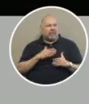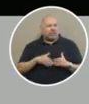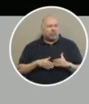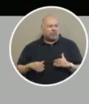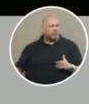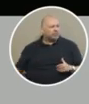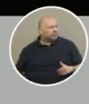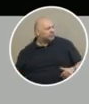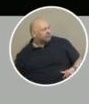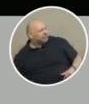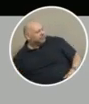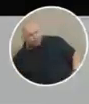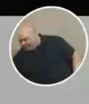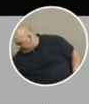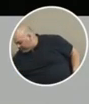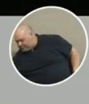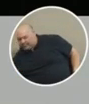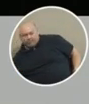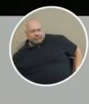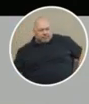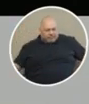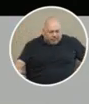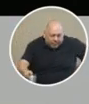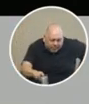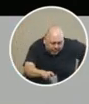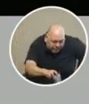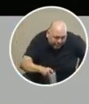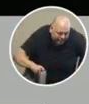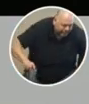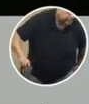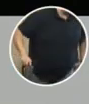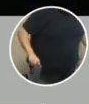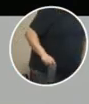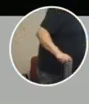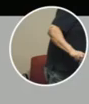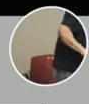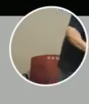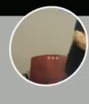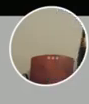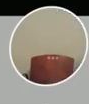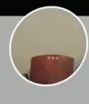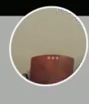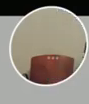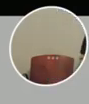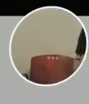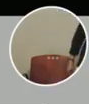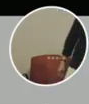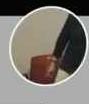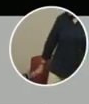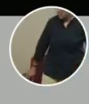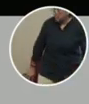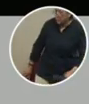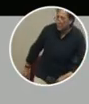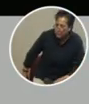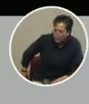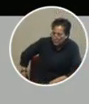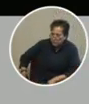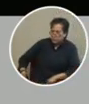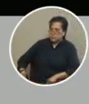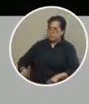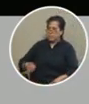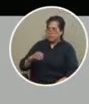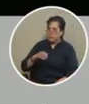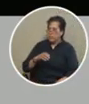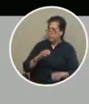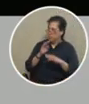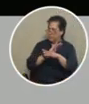slide. Those toolkits, again, are important to get out to each of your constituents, to